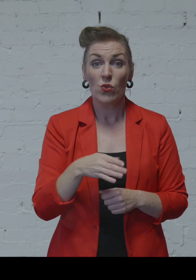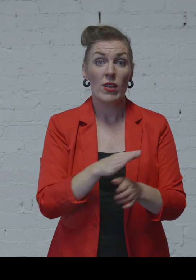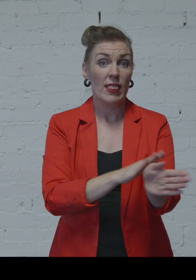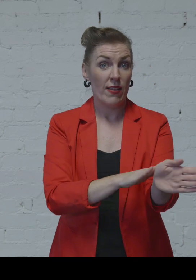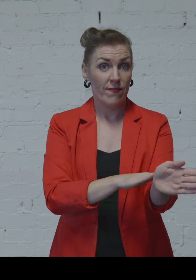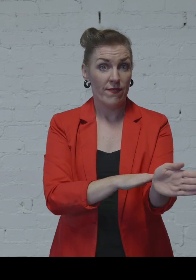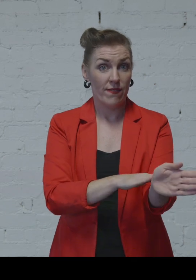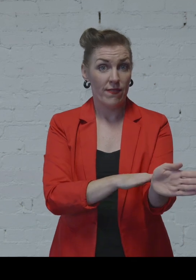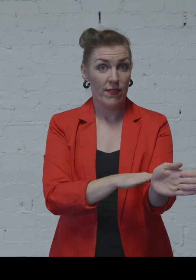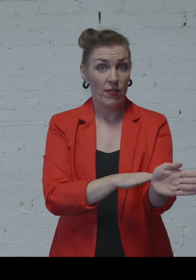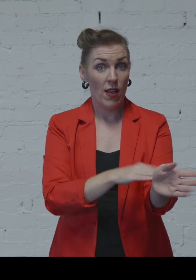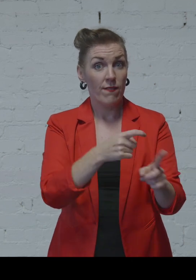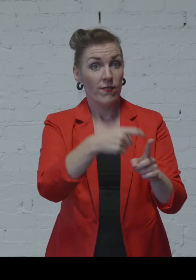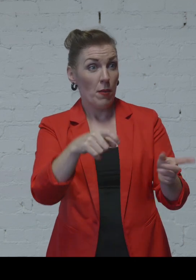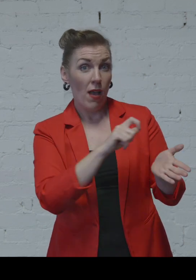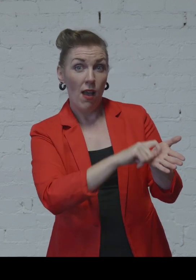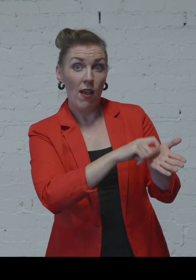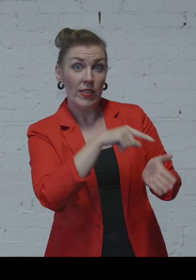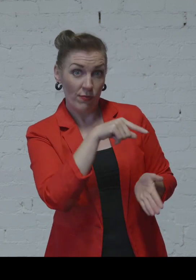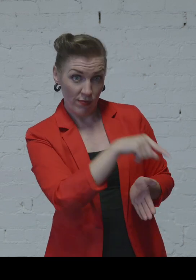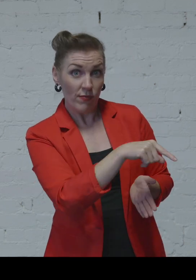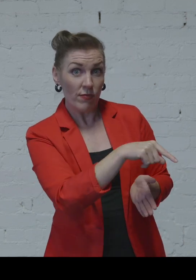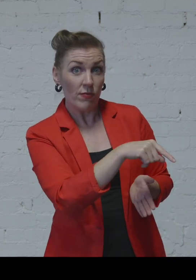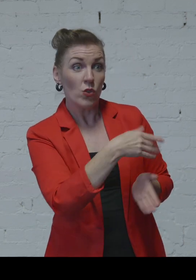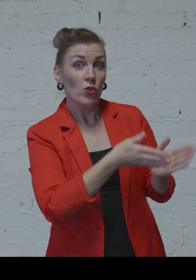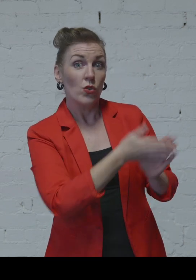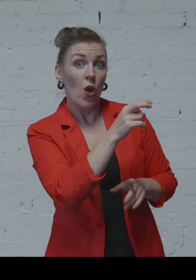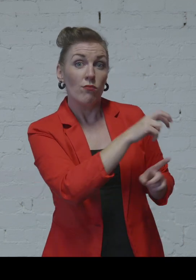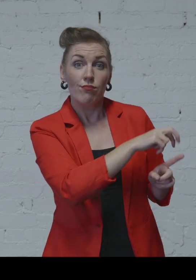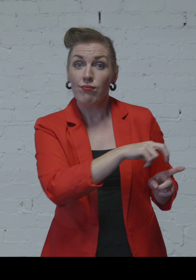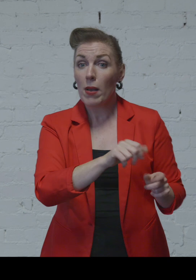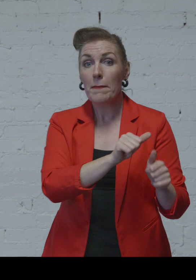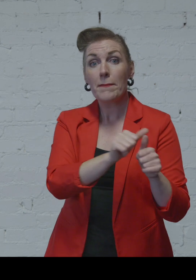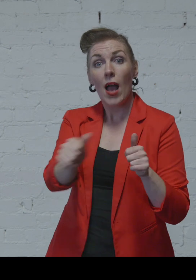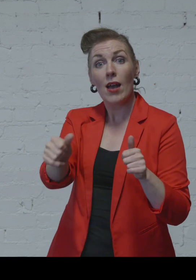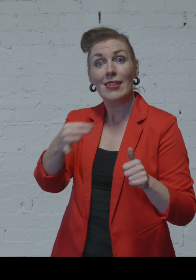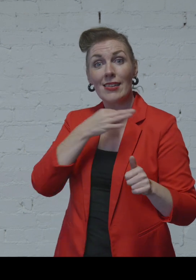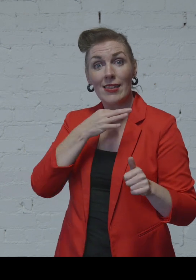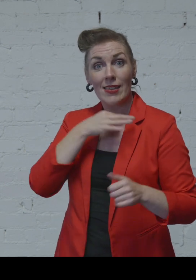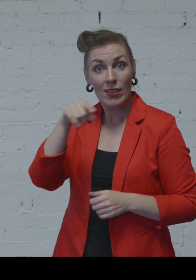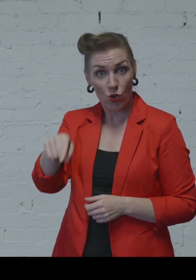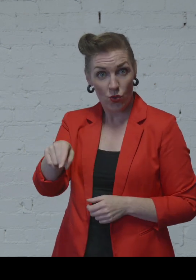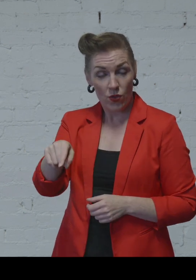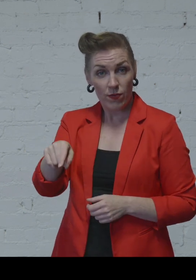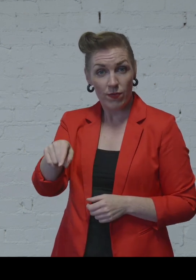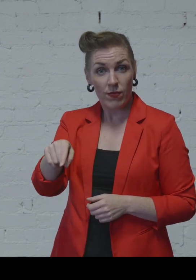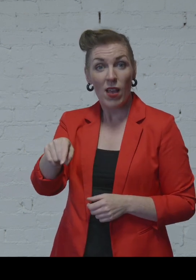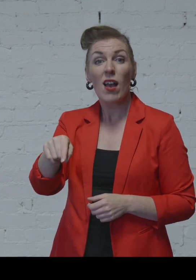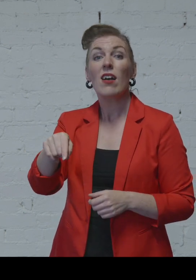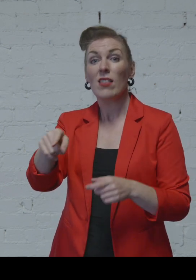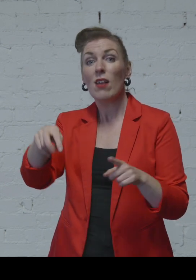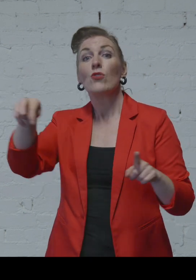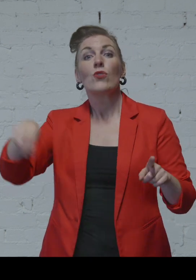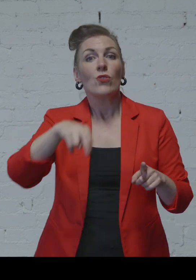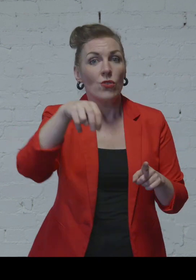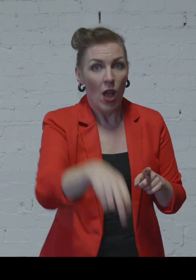Or from the office area, going past the kitchen area and down the emergency staircase on the right. This leads out to the